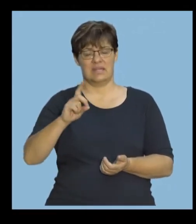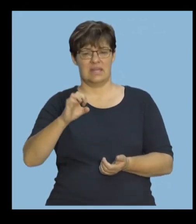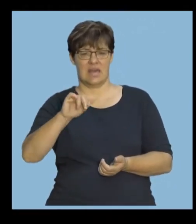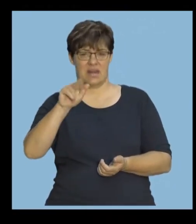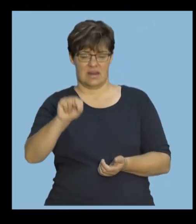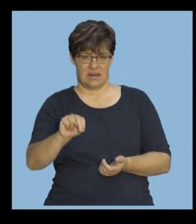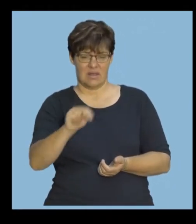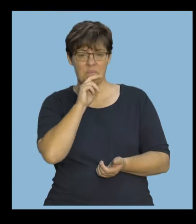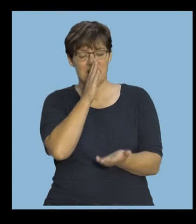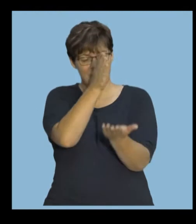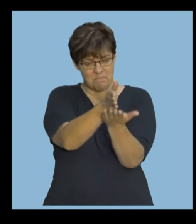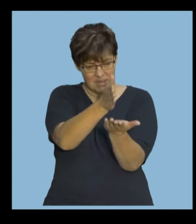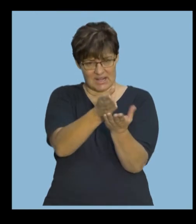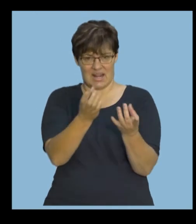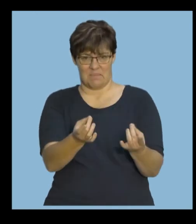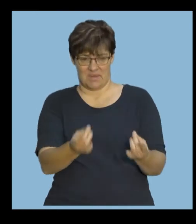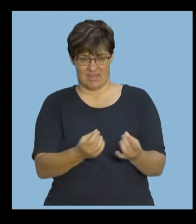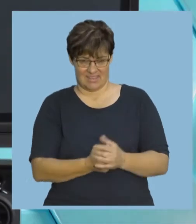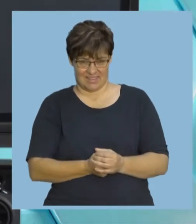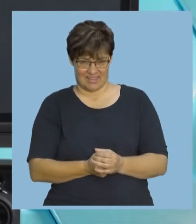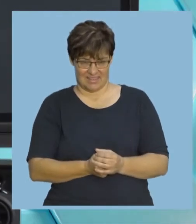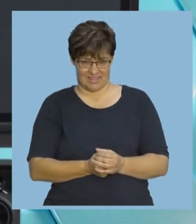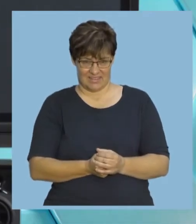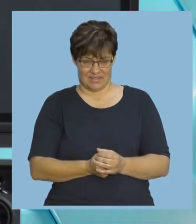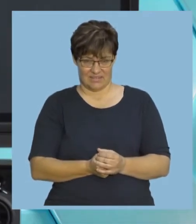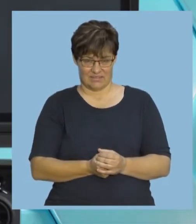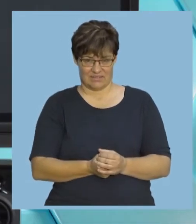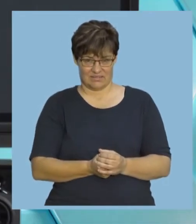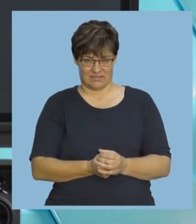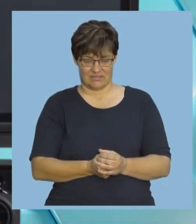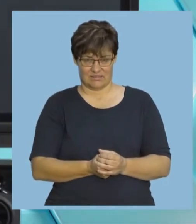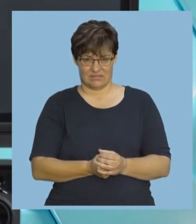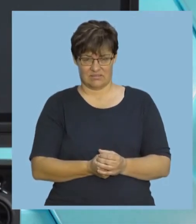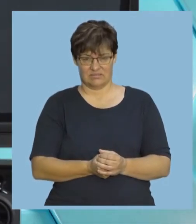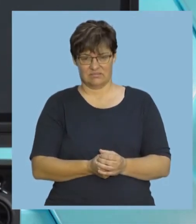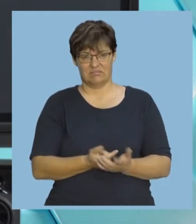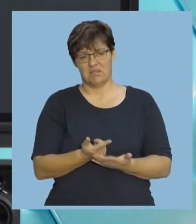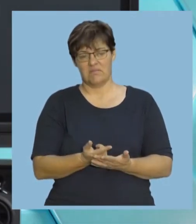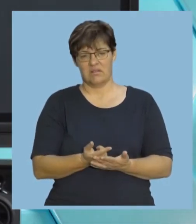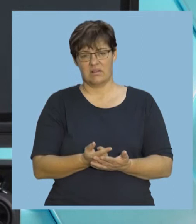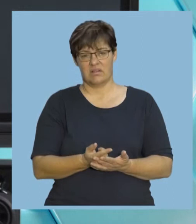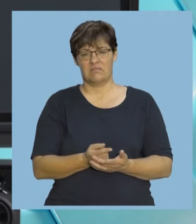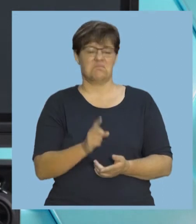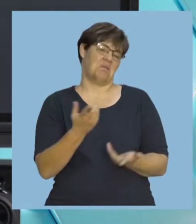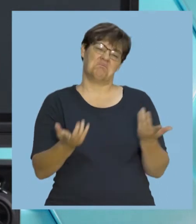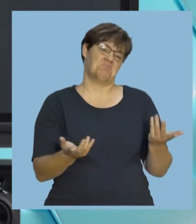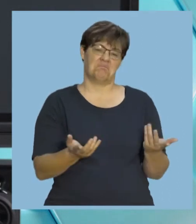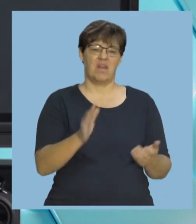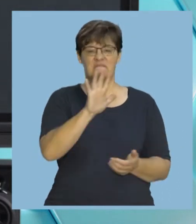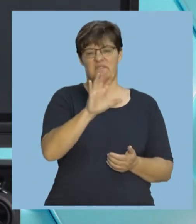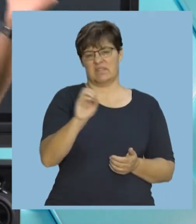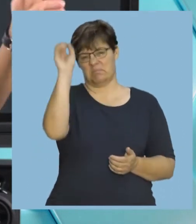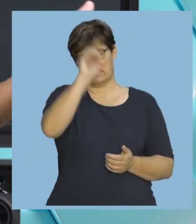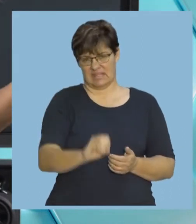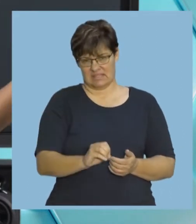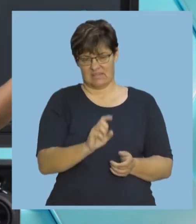median, which is the middle number given set of data, okay, which is actually the first